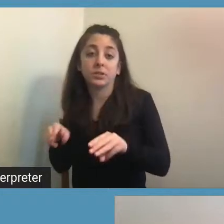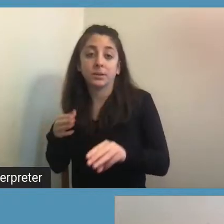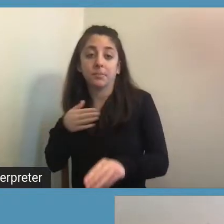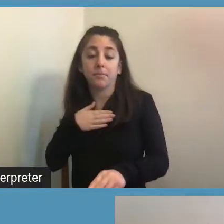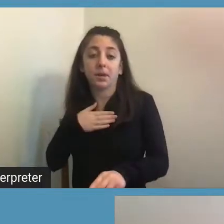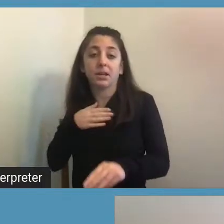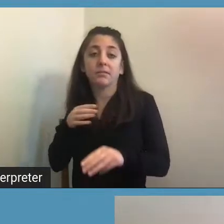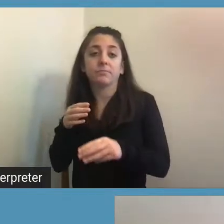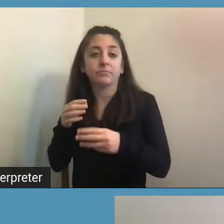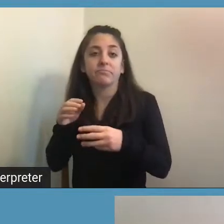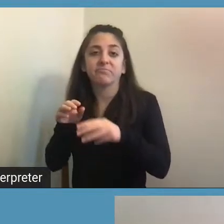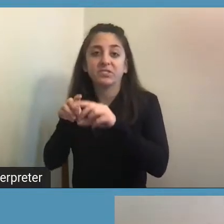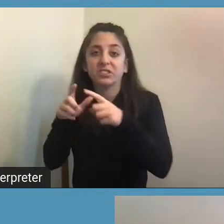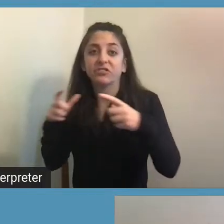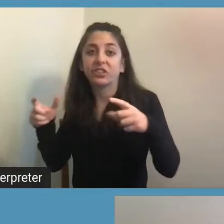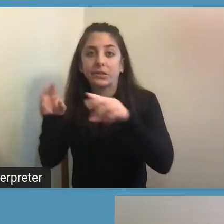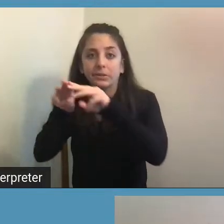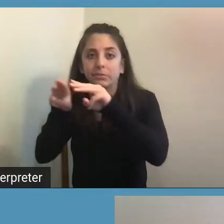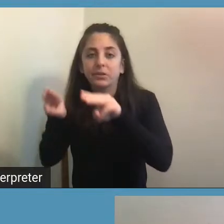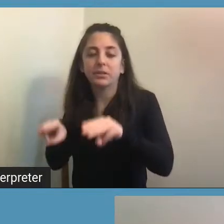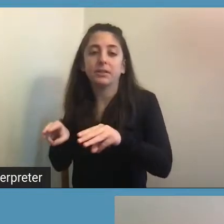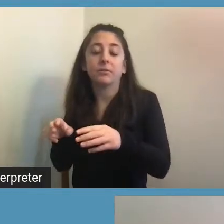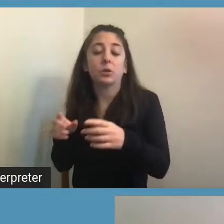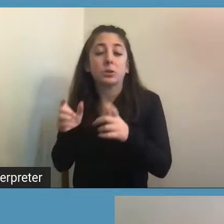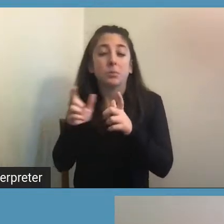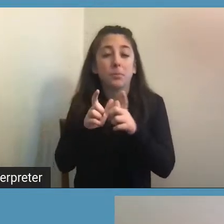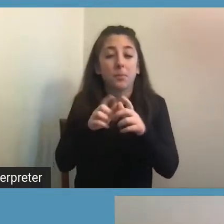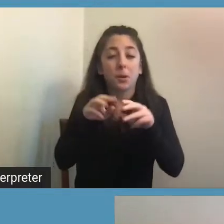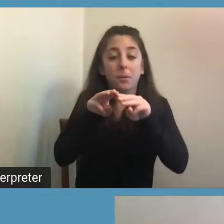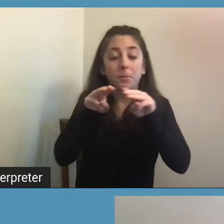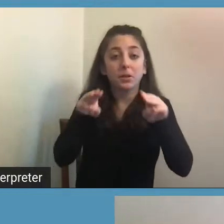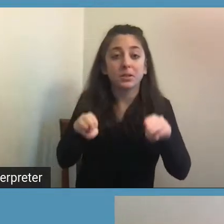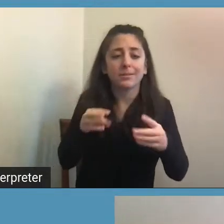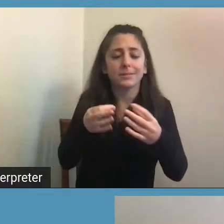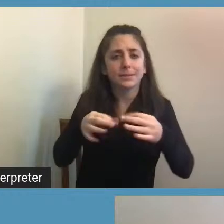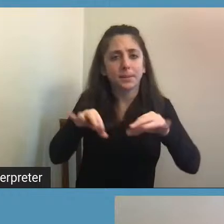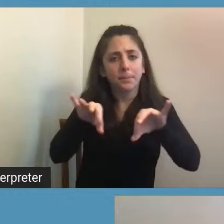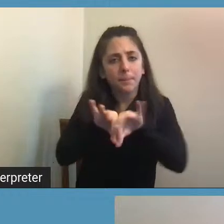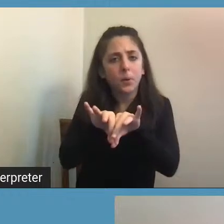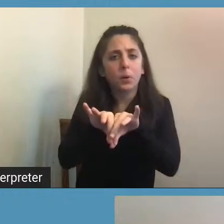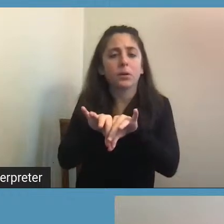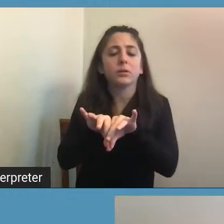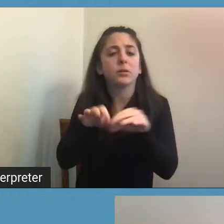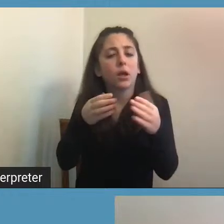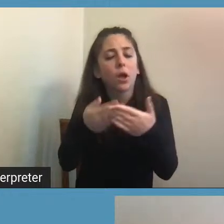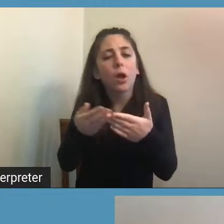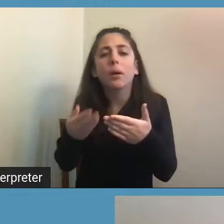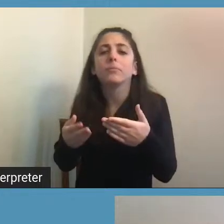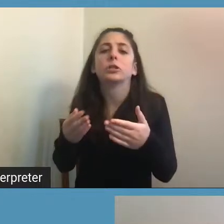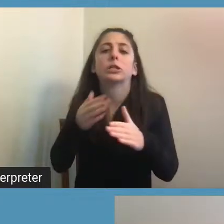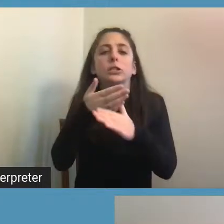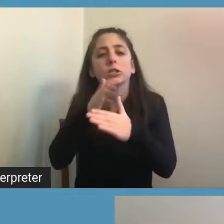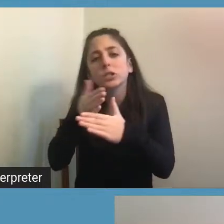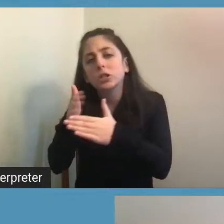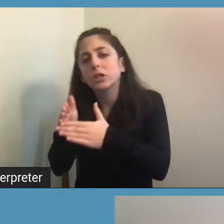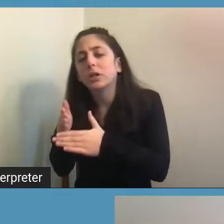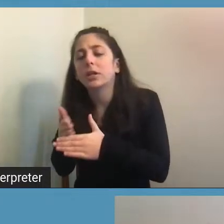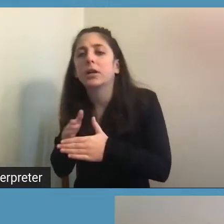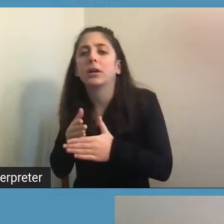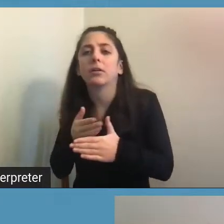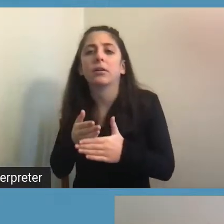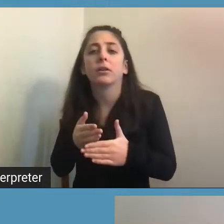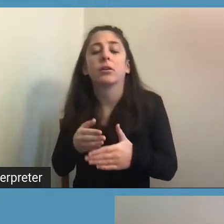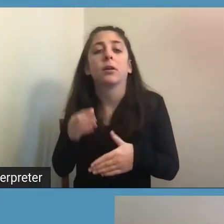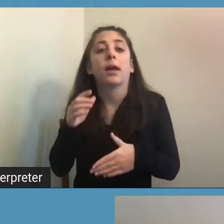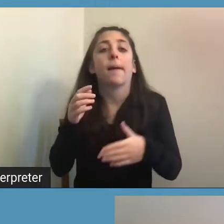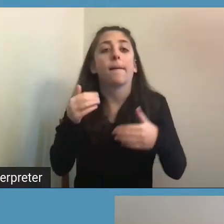smaller museums, I think it's going to be critical to just share your objects and always have your like